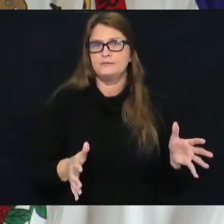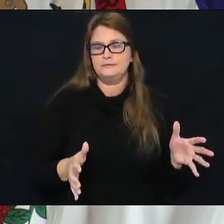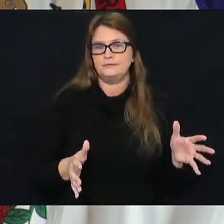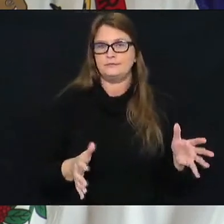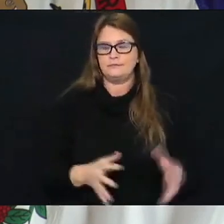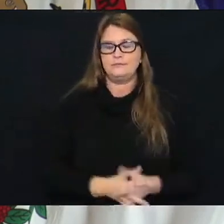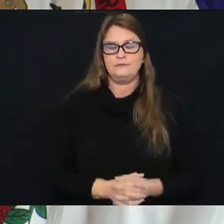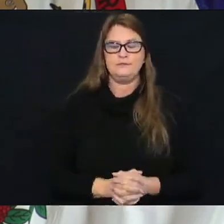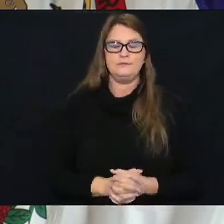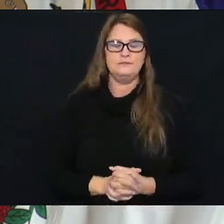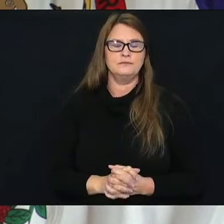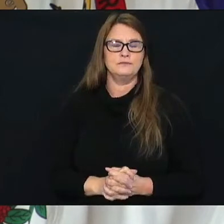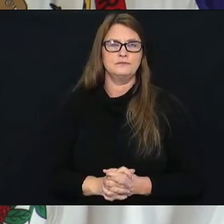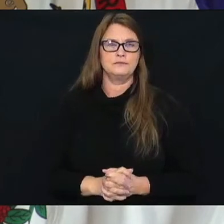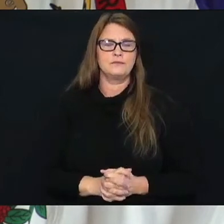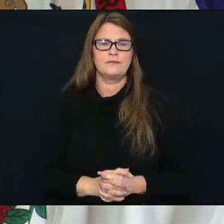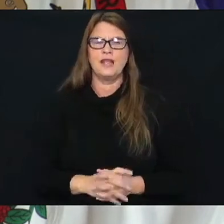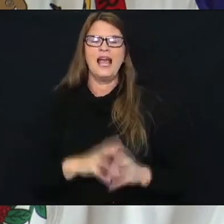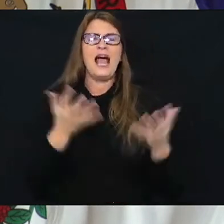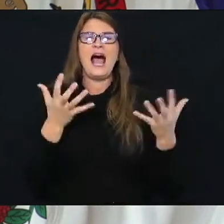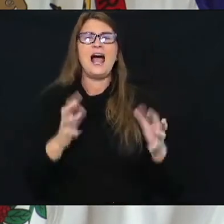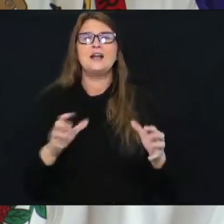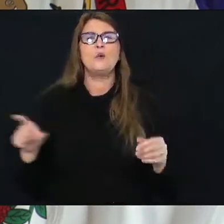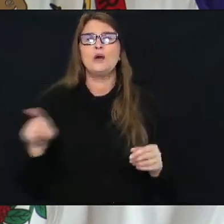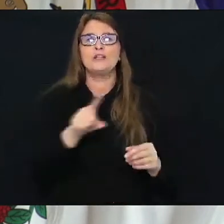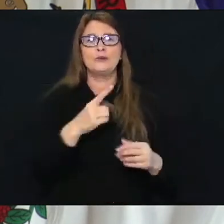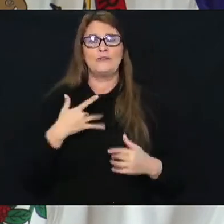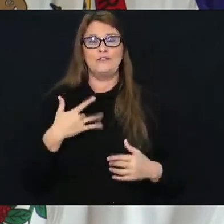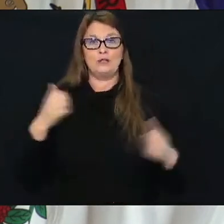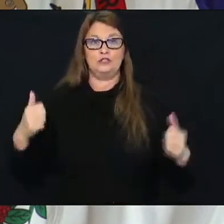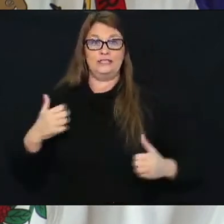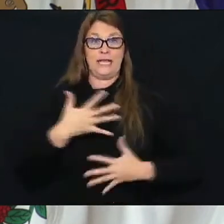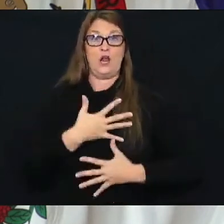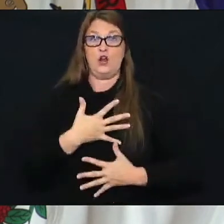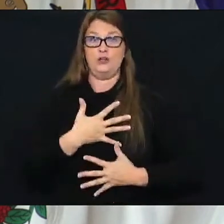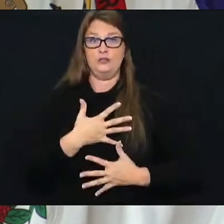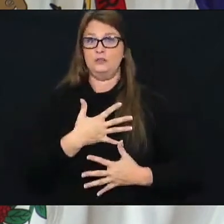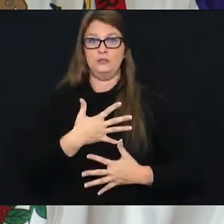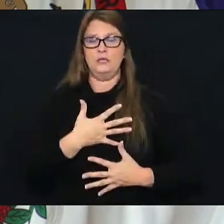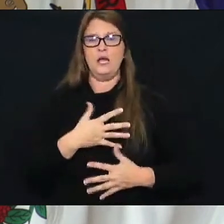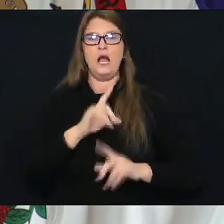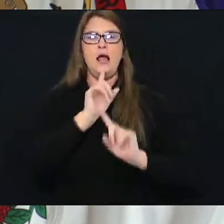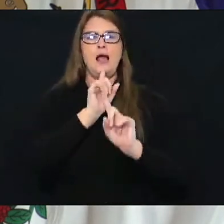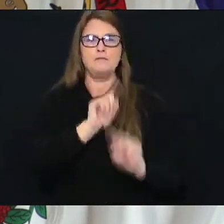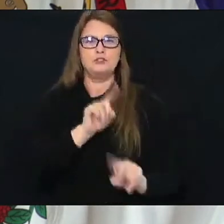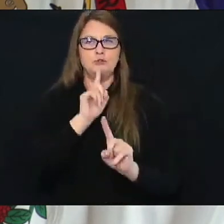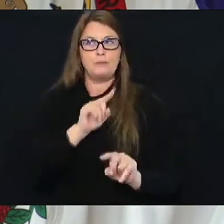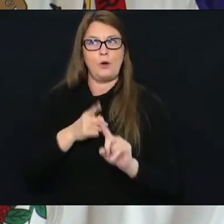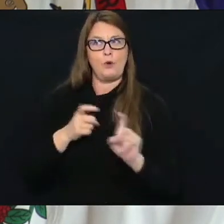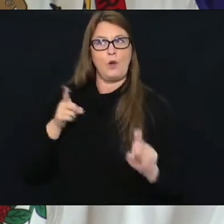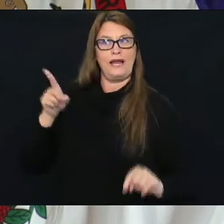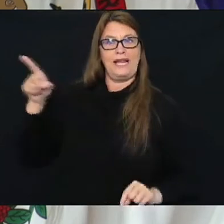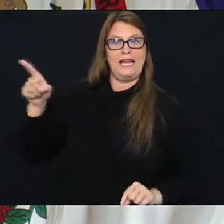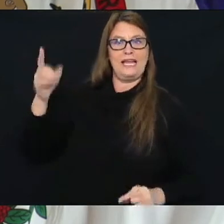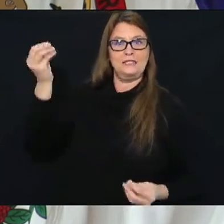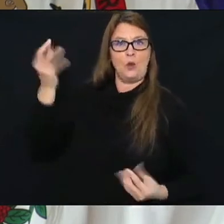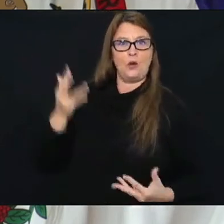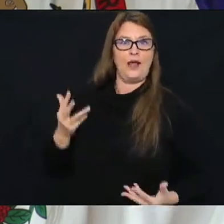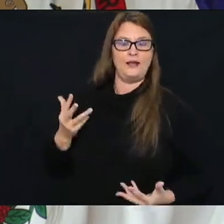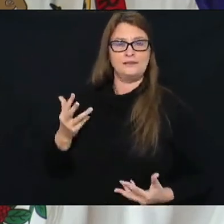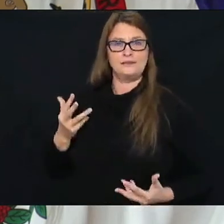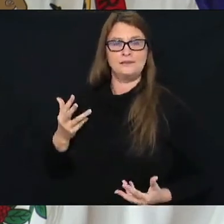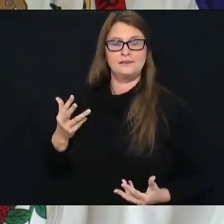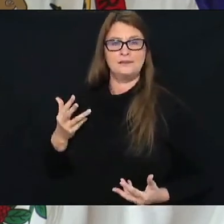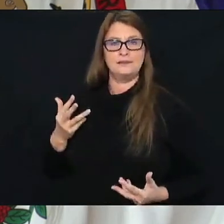great stuff. And I'm not trying to scare anybody at all. I'm just reporting exactly what the